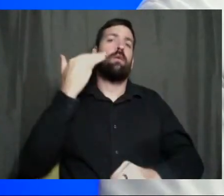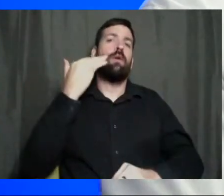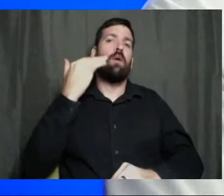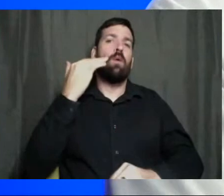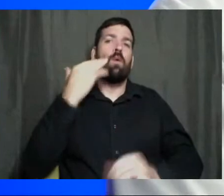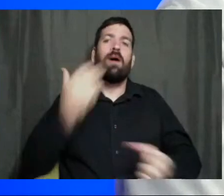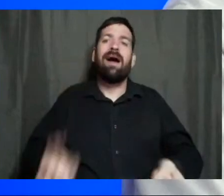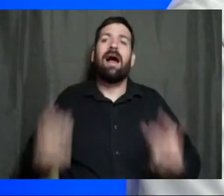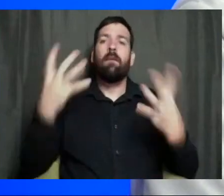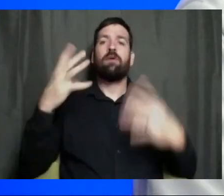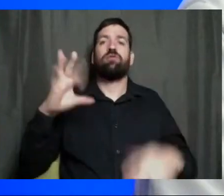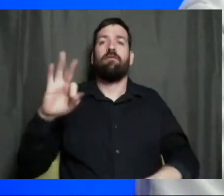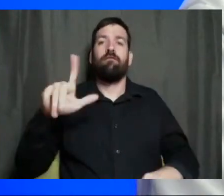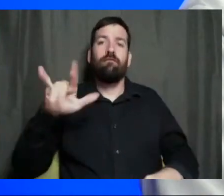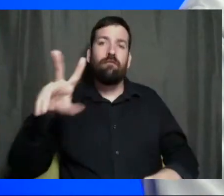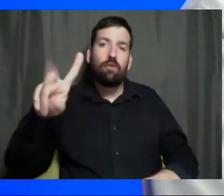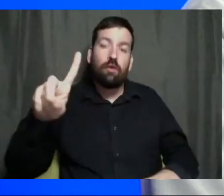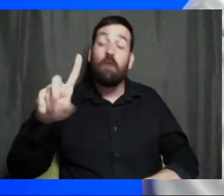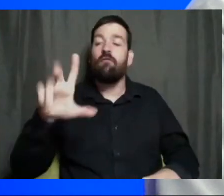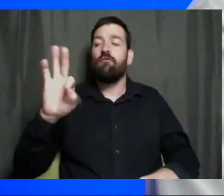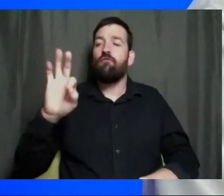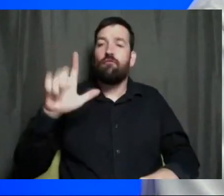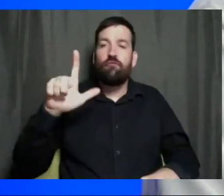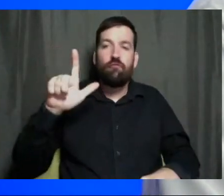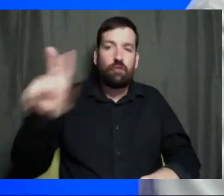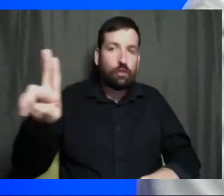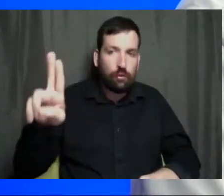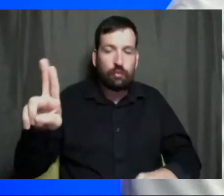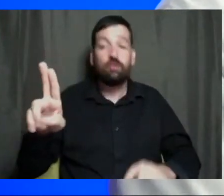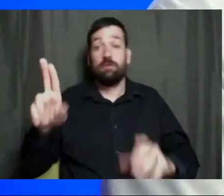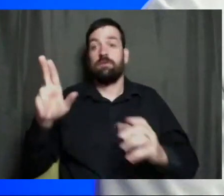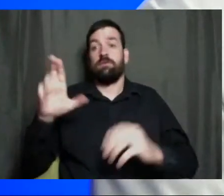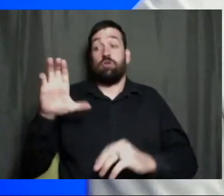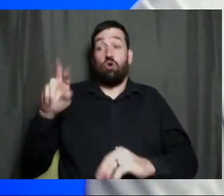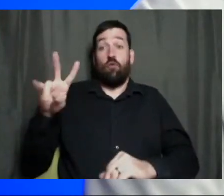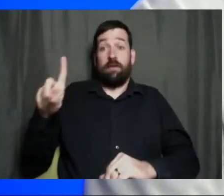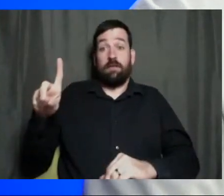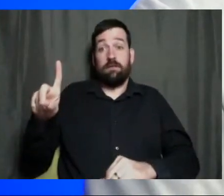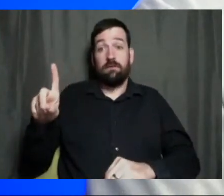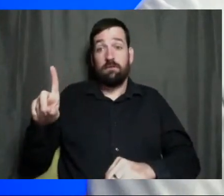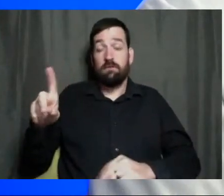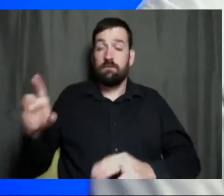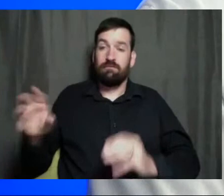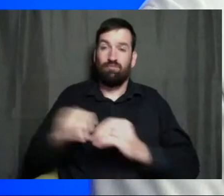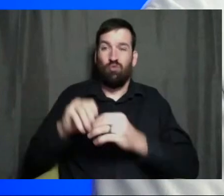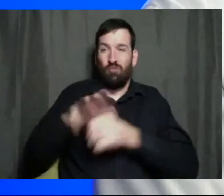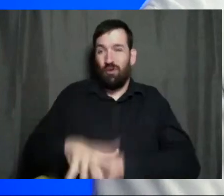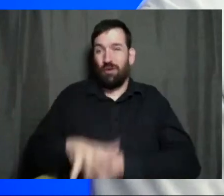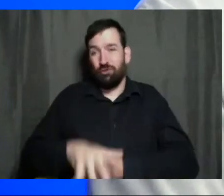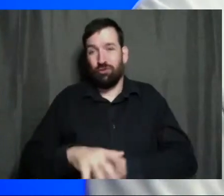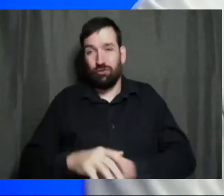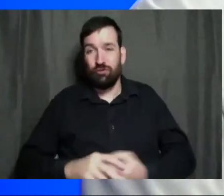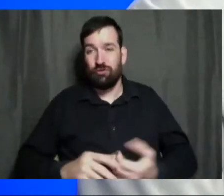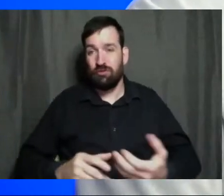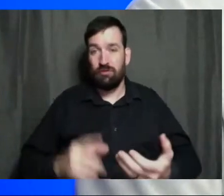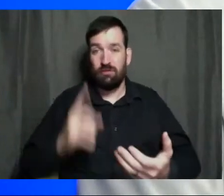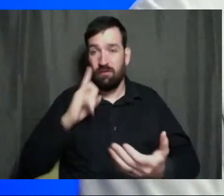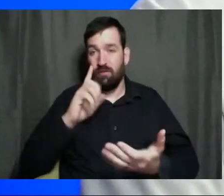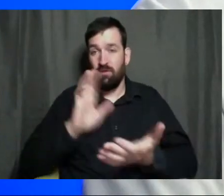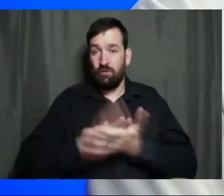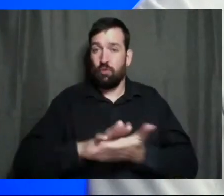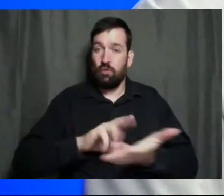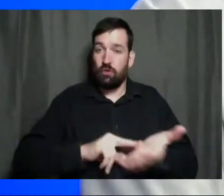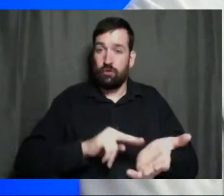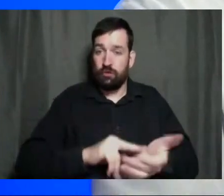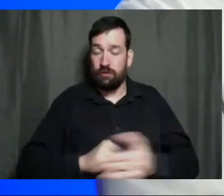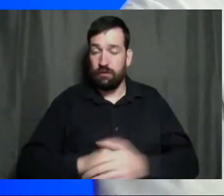there and various things. And so with COVID, it really just put that much more pressure on the school nurses. And